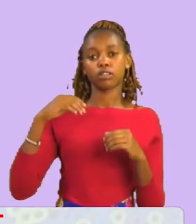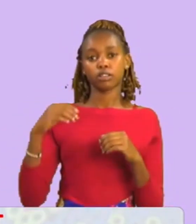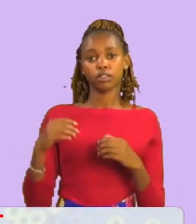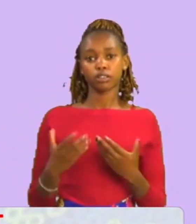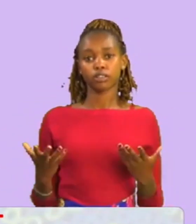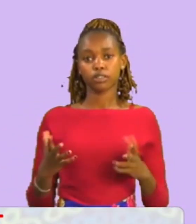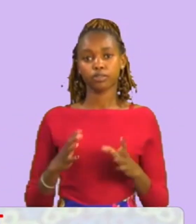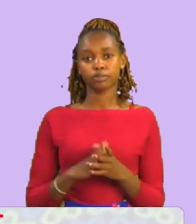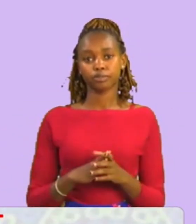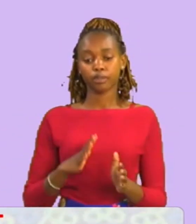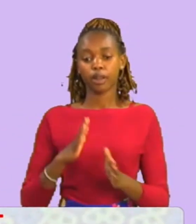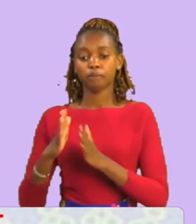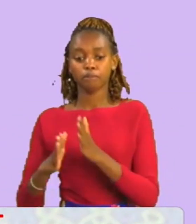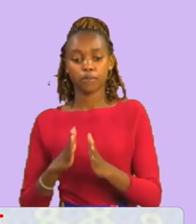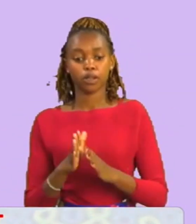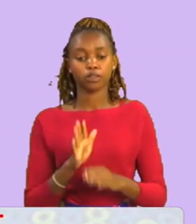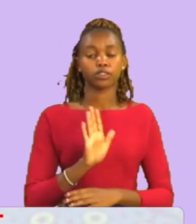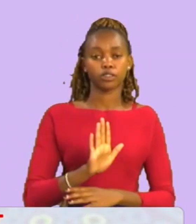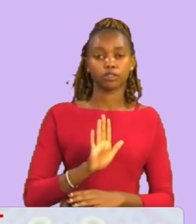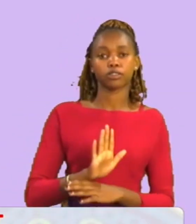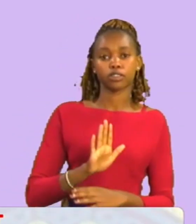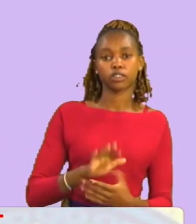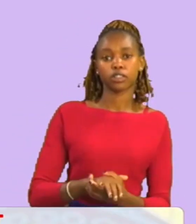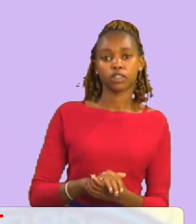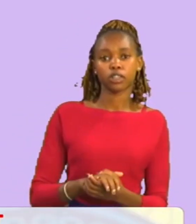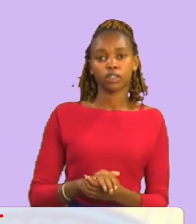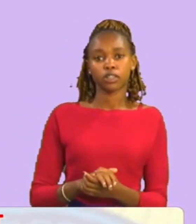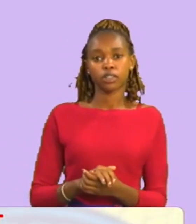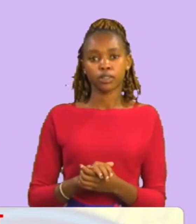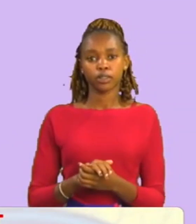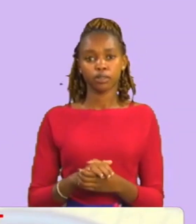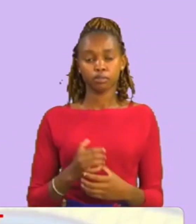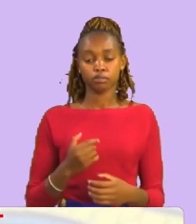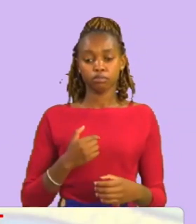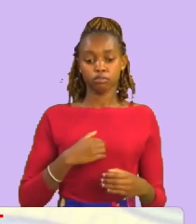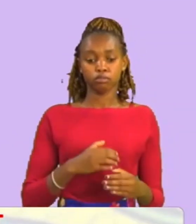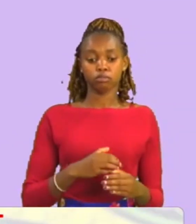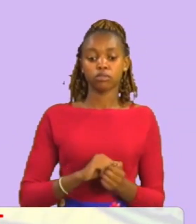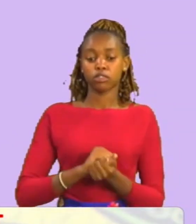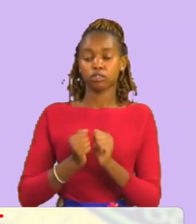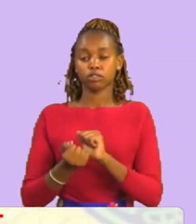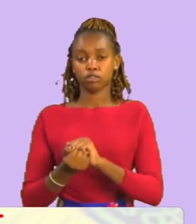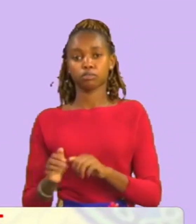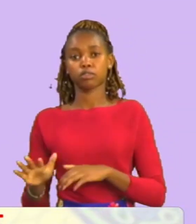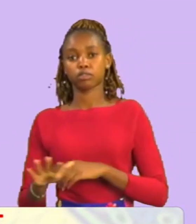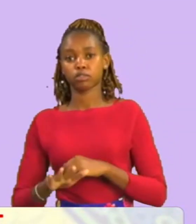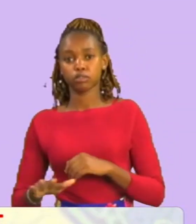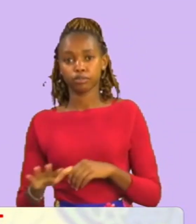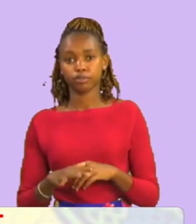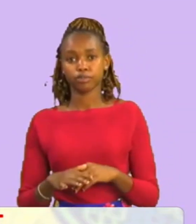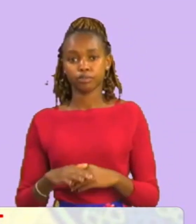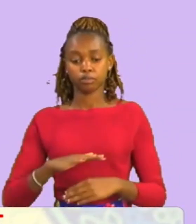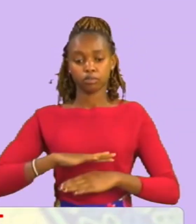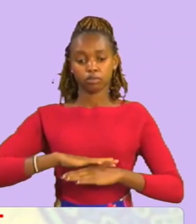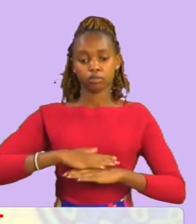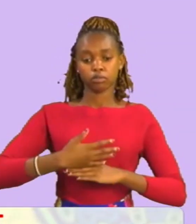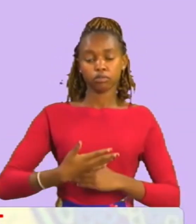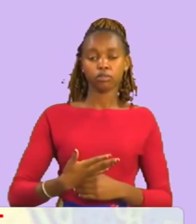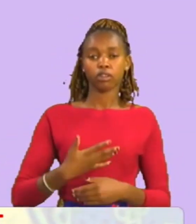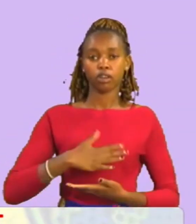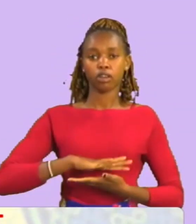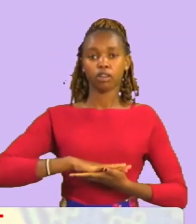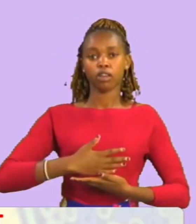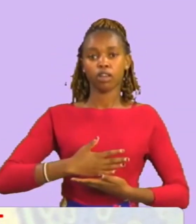Unajua I came to realize Mondays unaweza usikia na hama, timi na hama. Ukimwona akona laptop hapa hivi akona